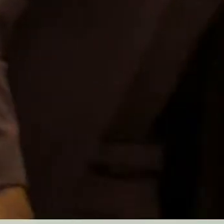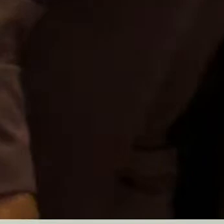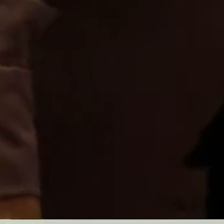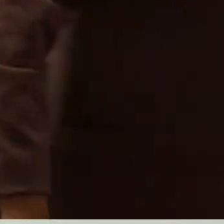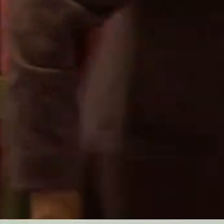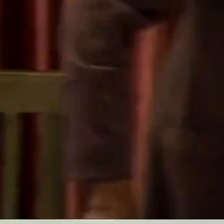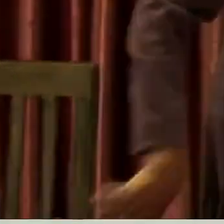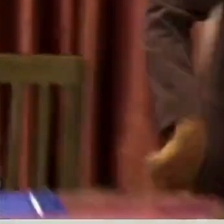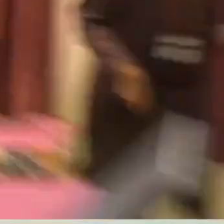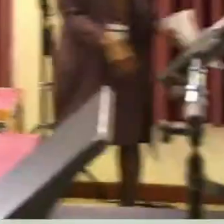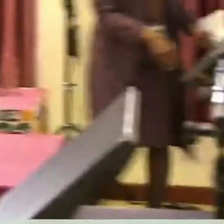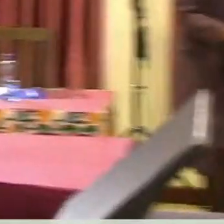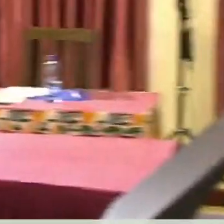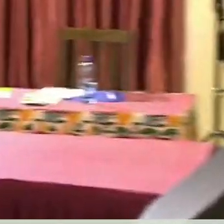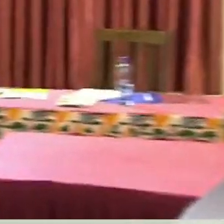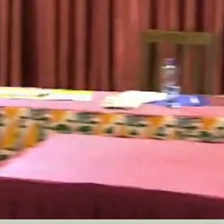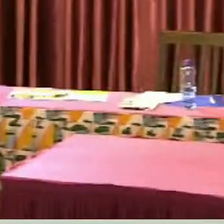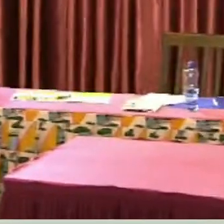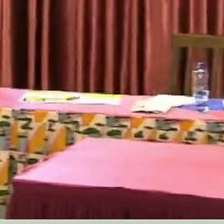Okay.